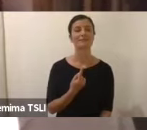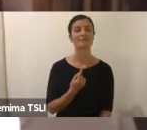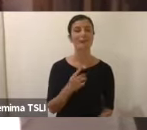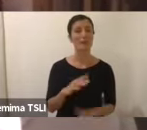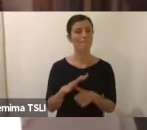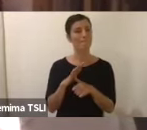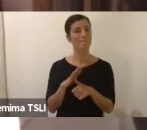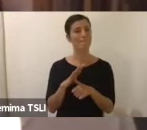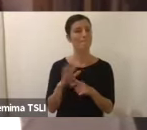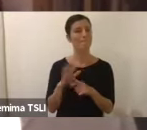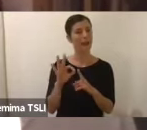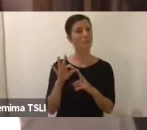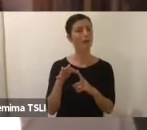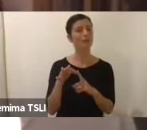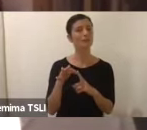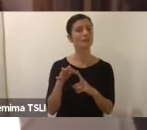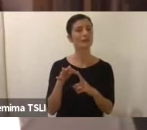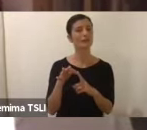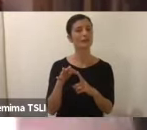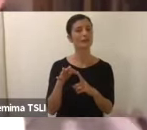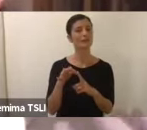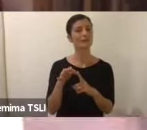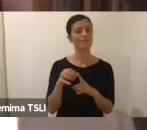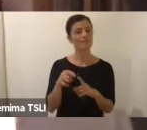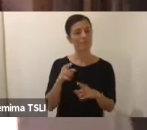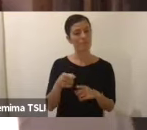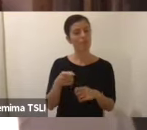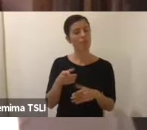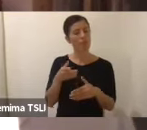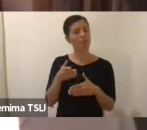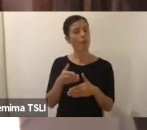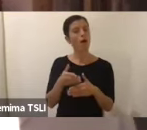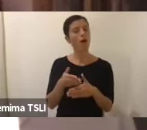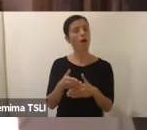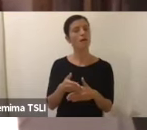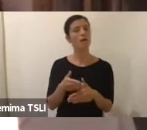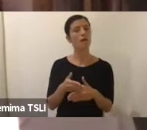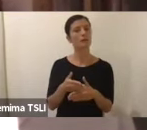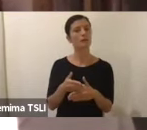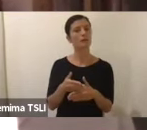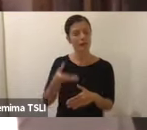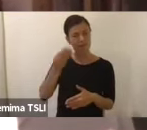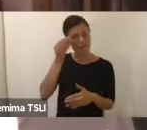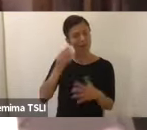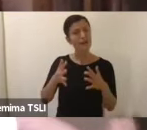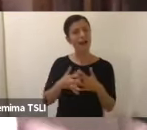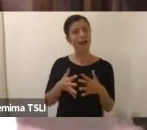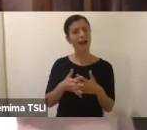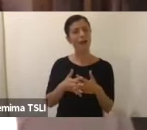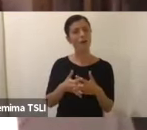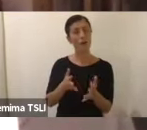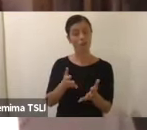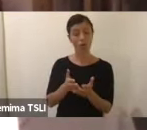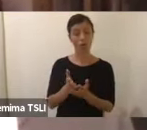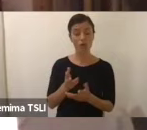i've mainly learned to do that work in so far as i've done it through my uh going to india